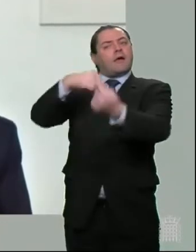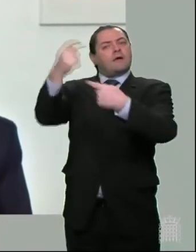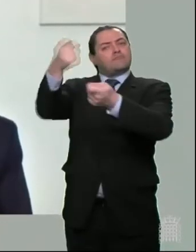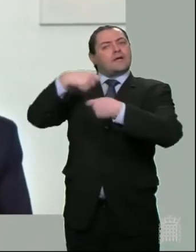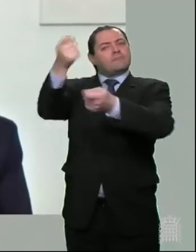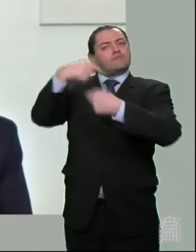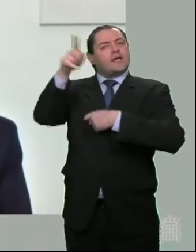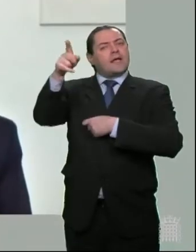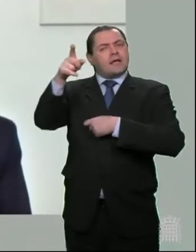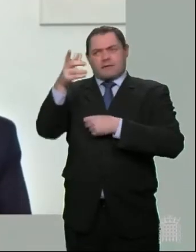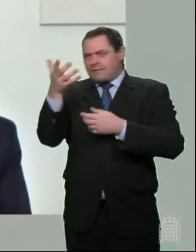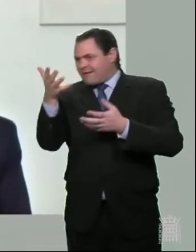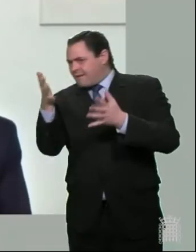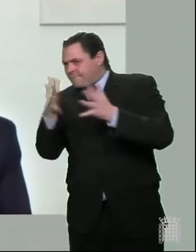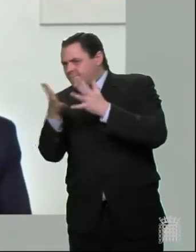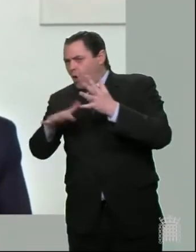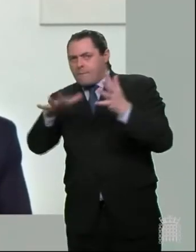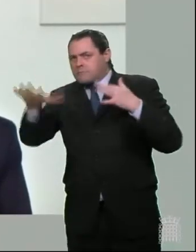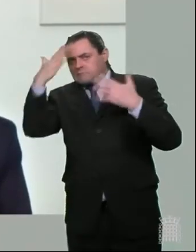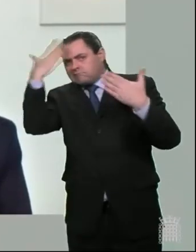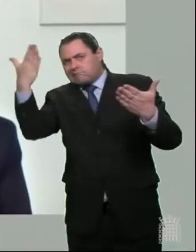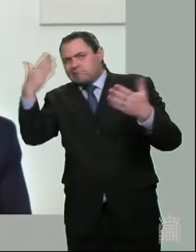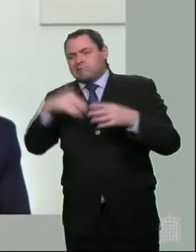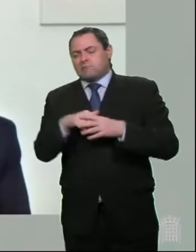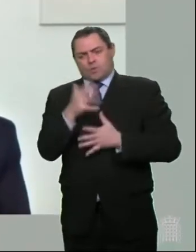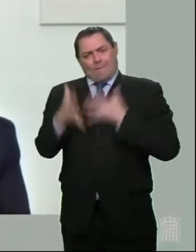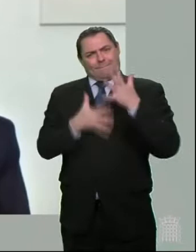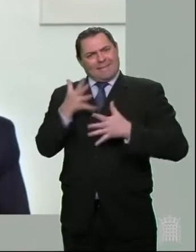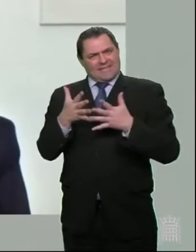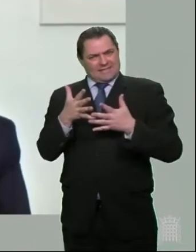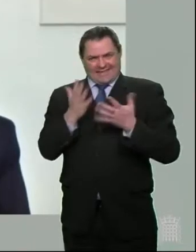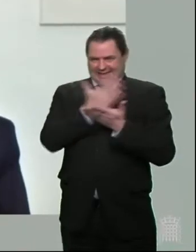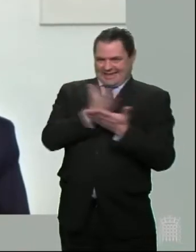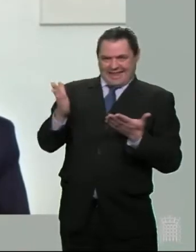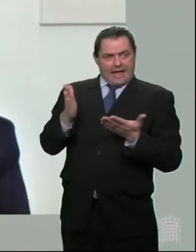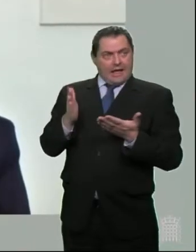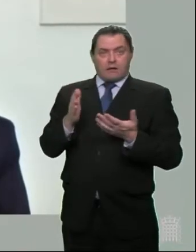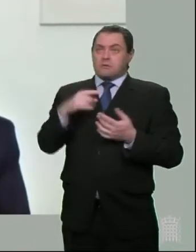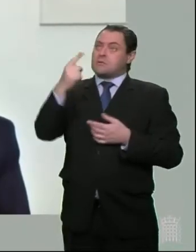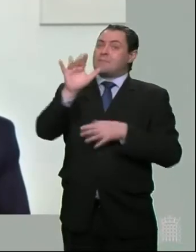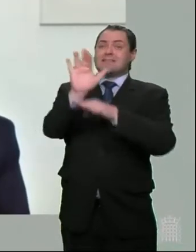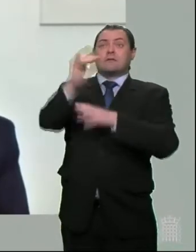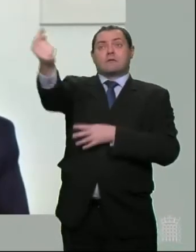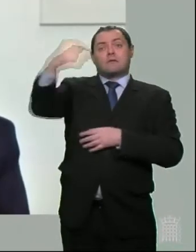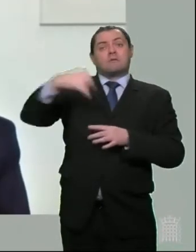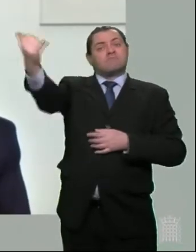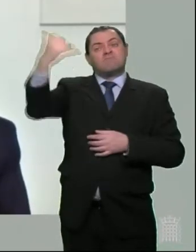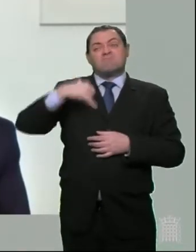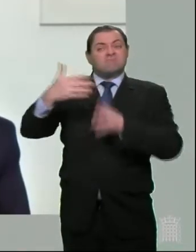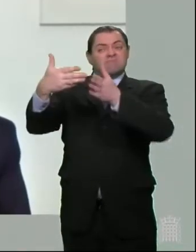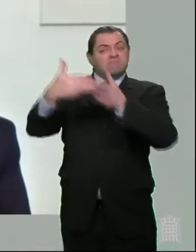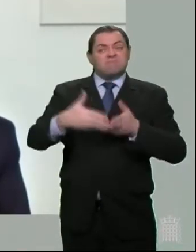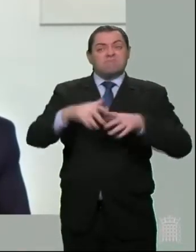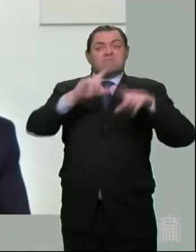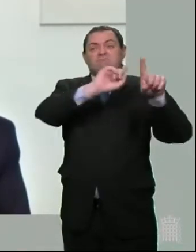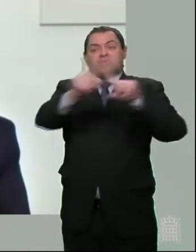see that what is required now is that everybody coming into the country from anywhere in the